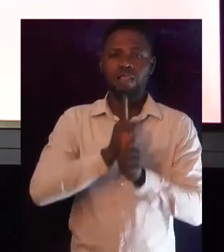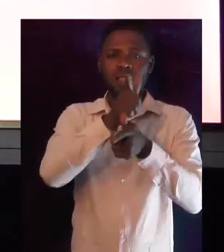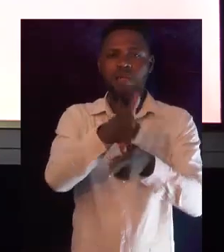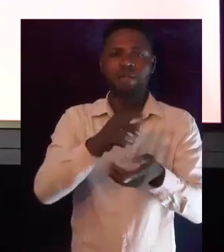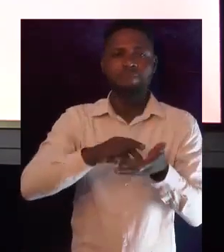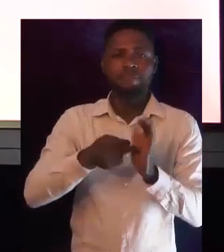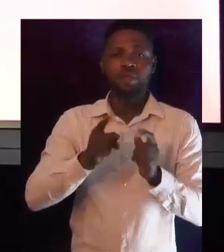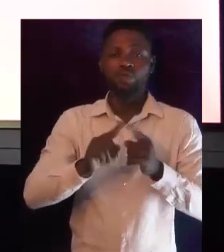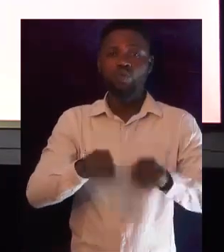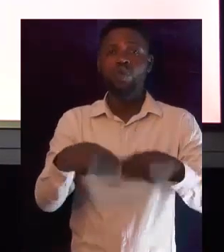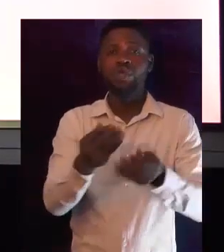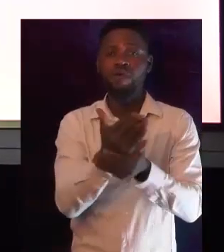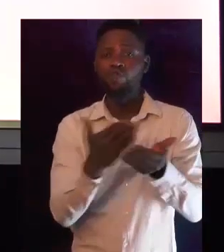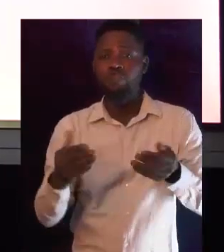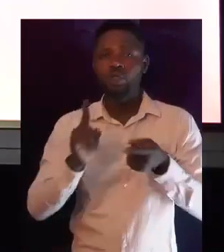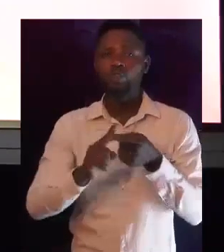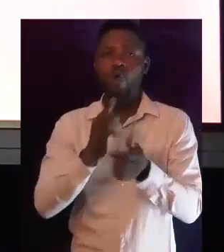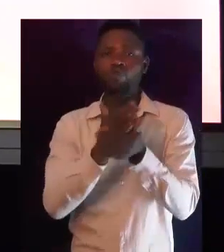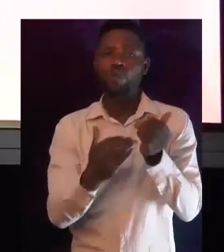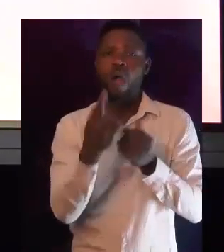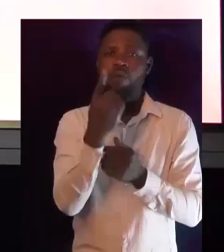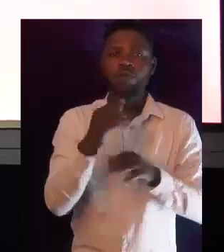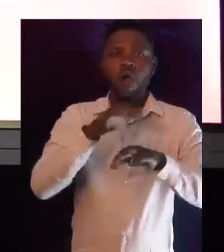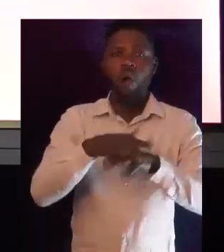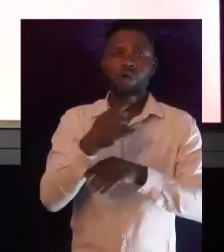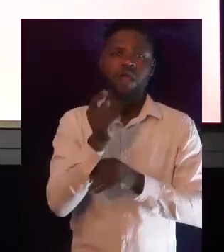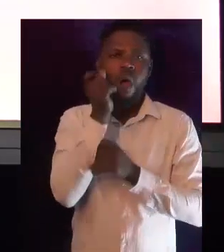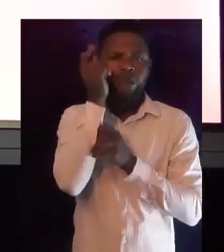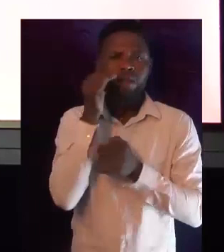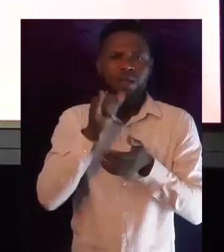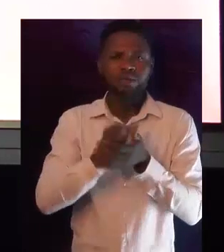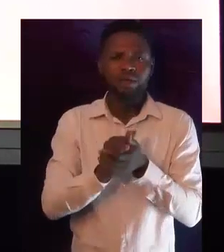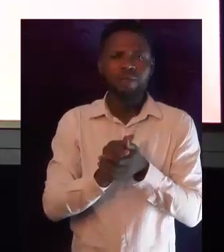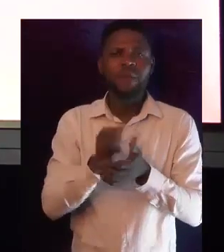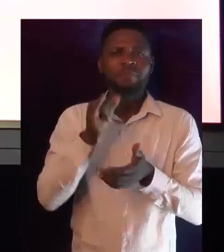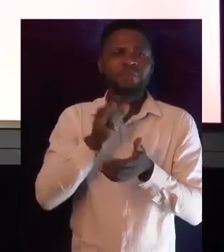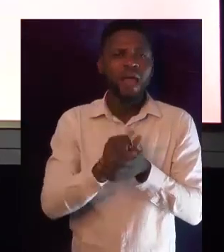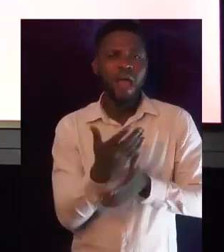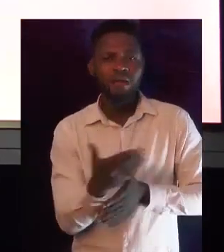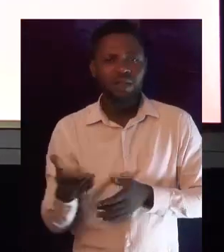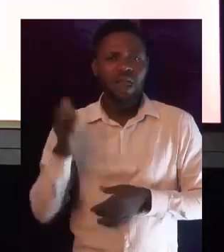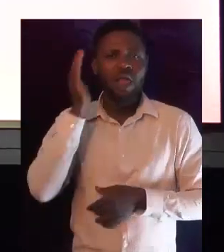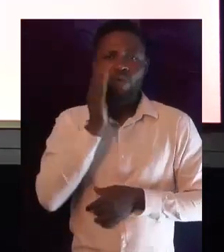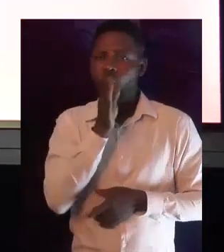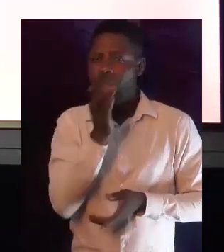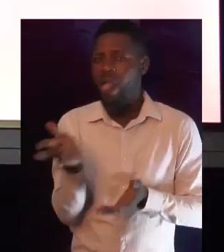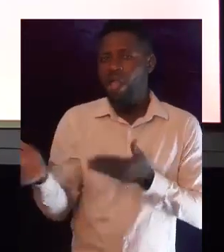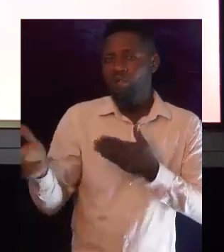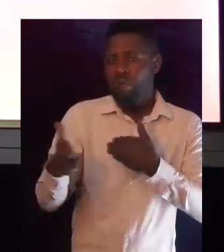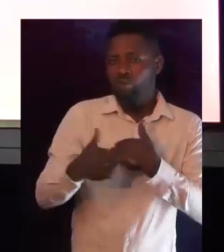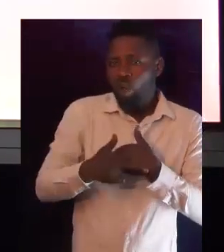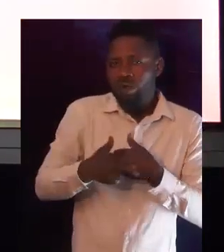To lend means to give something to somebody on the understanding that what? That the thing will